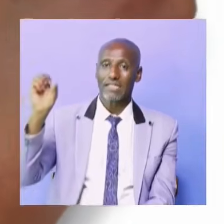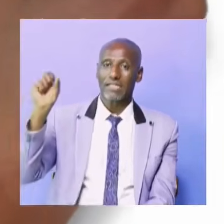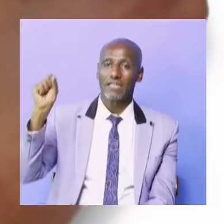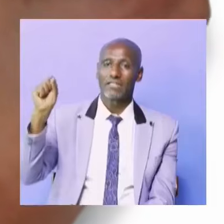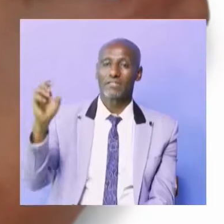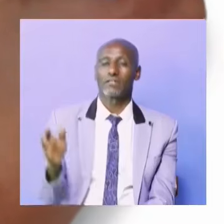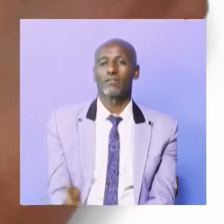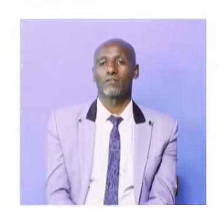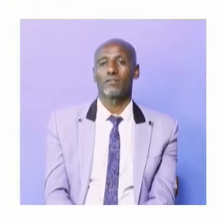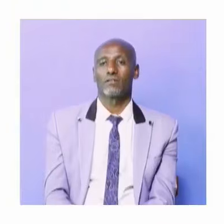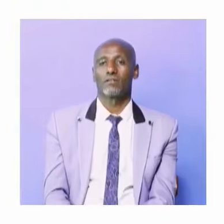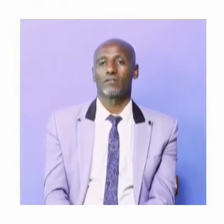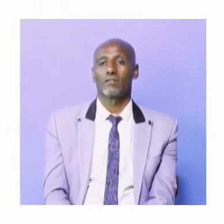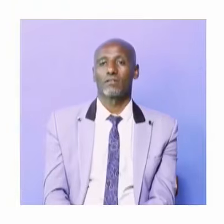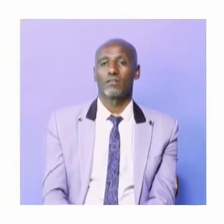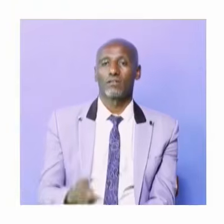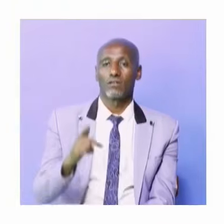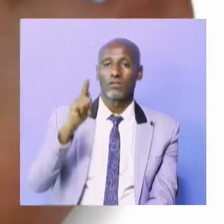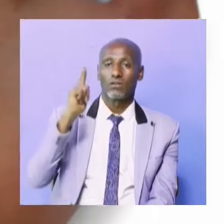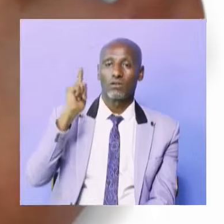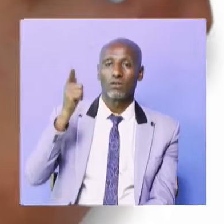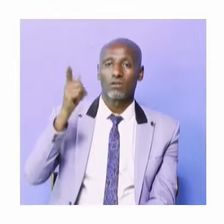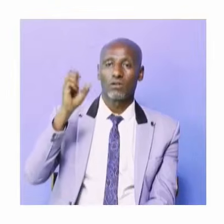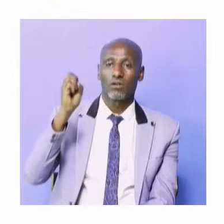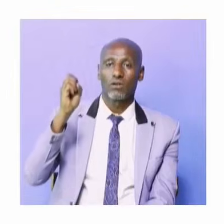what? Goes.